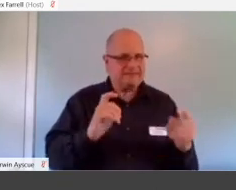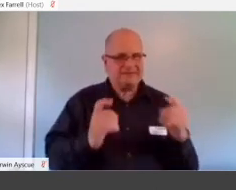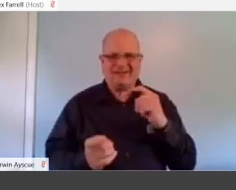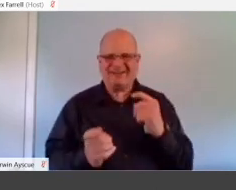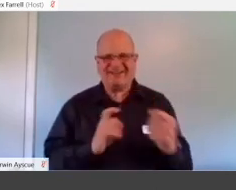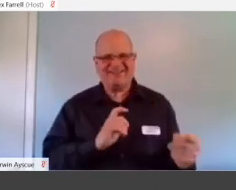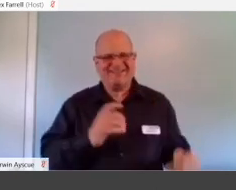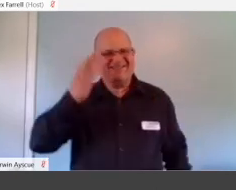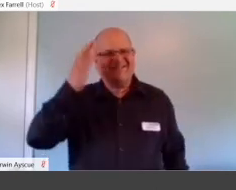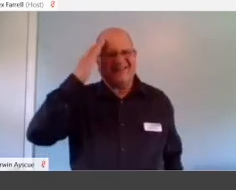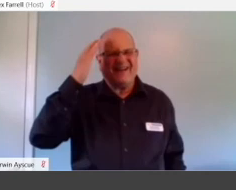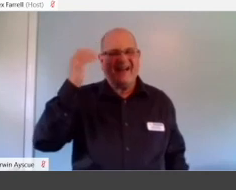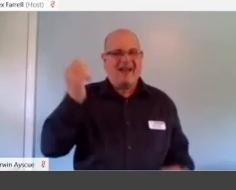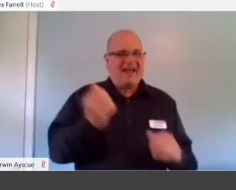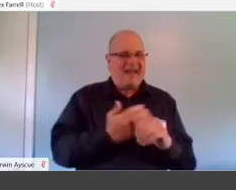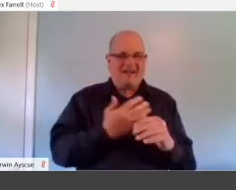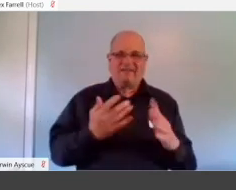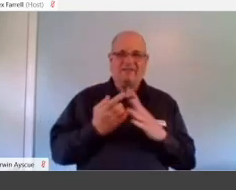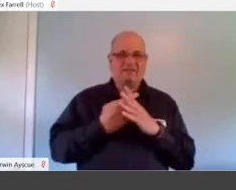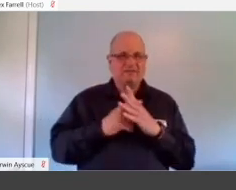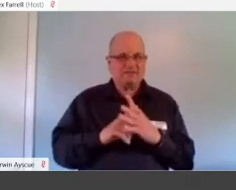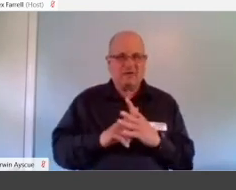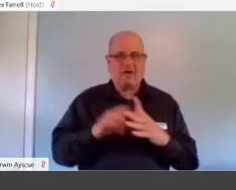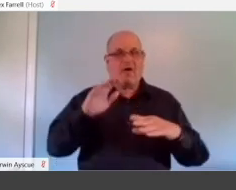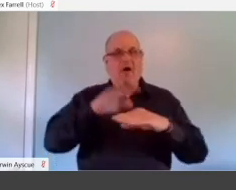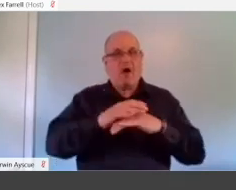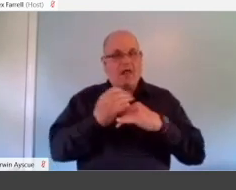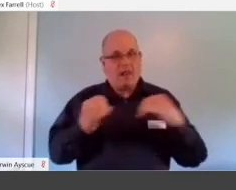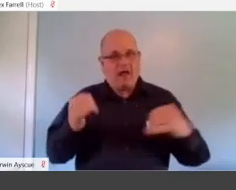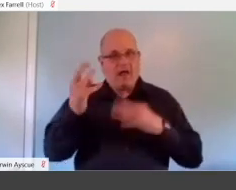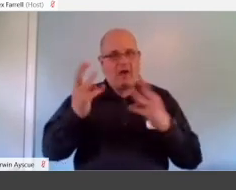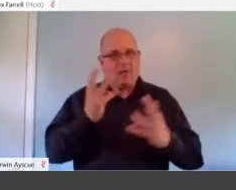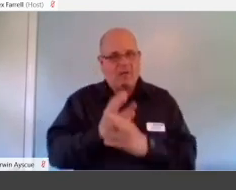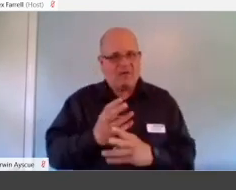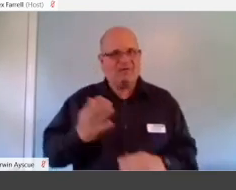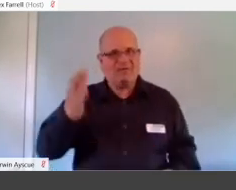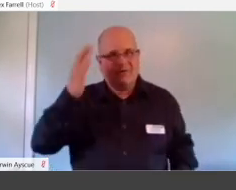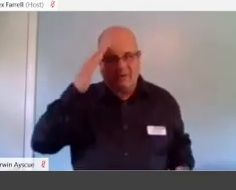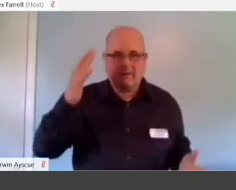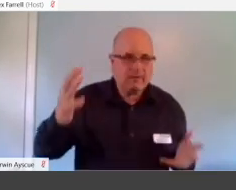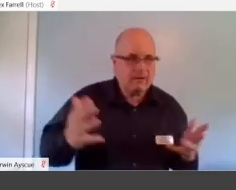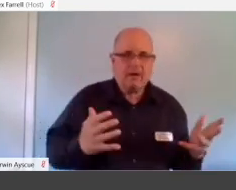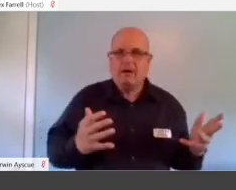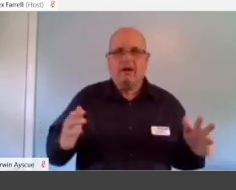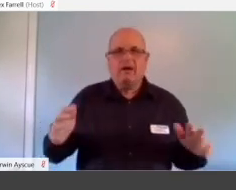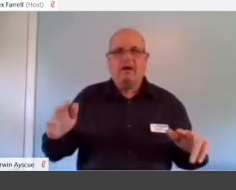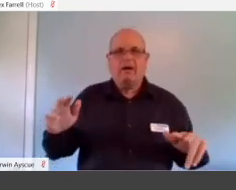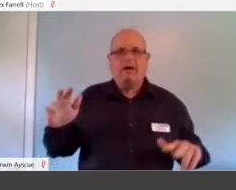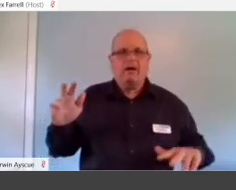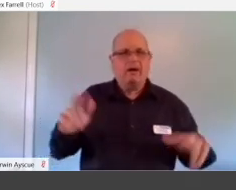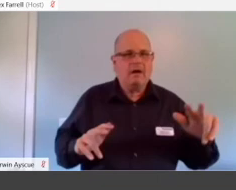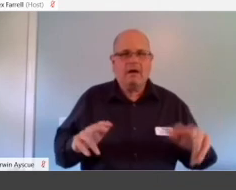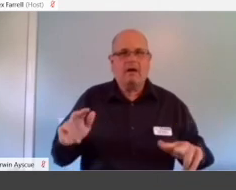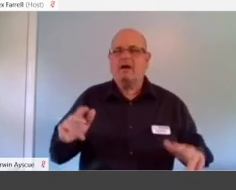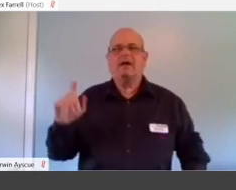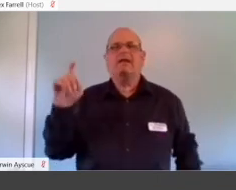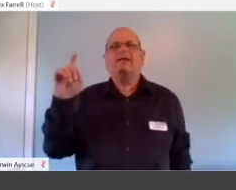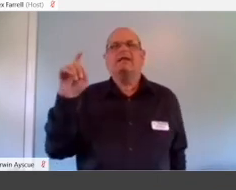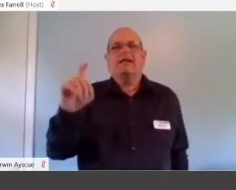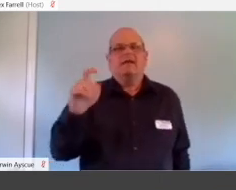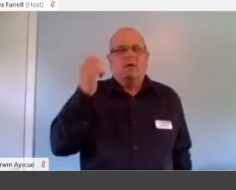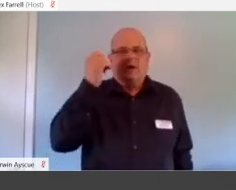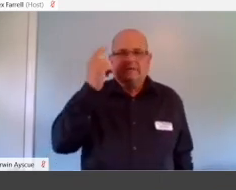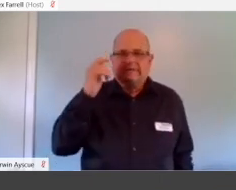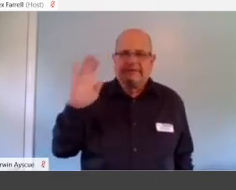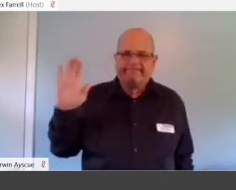example, when everything started moving to an online space, we've found ourselves really needing to understand